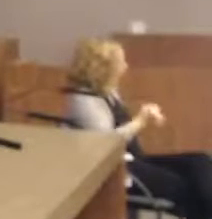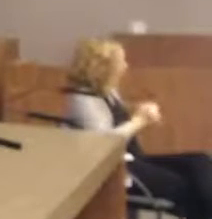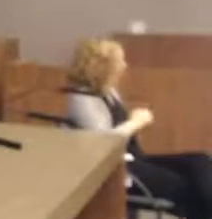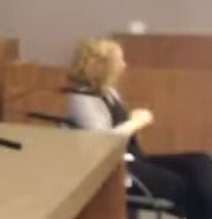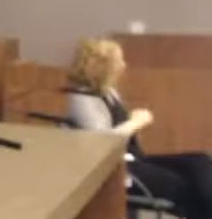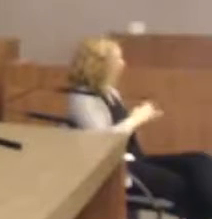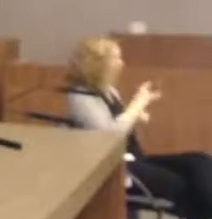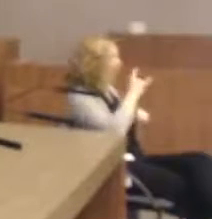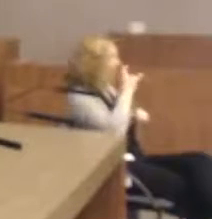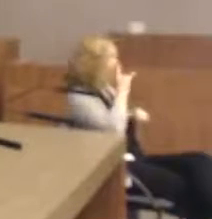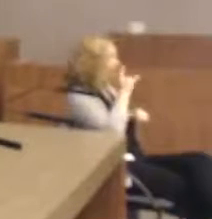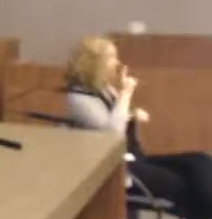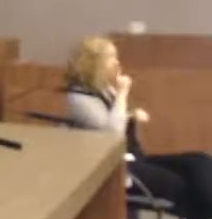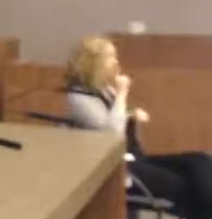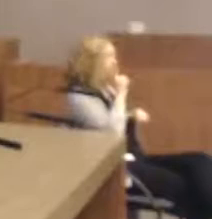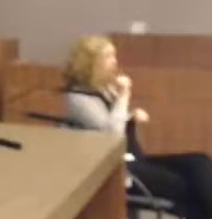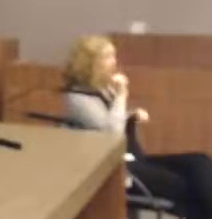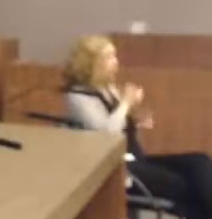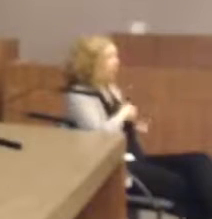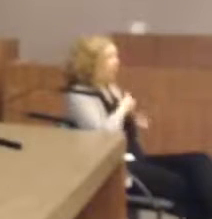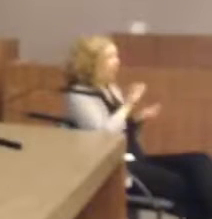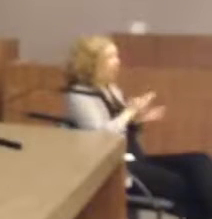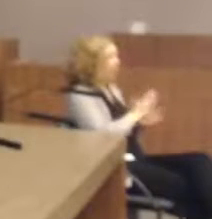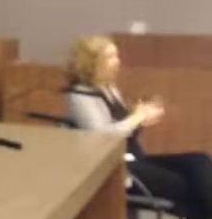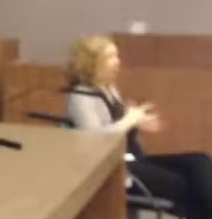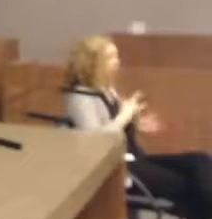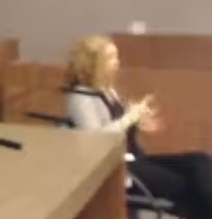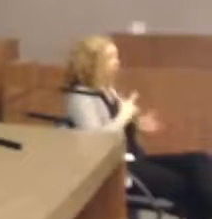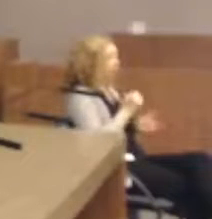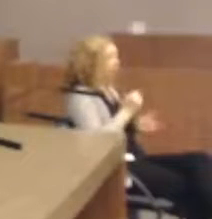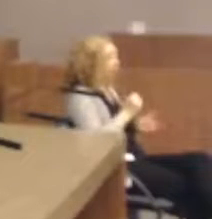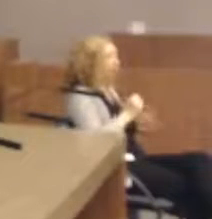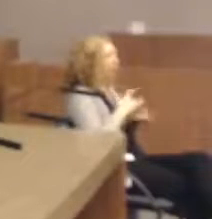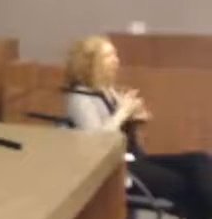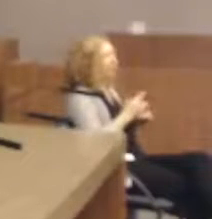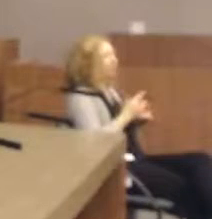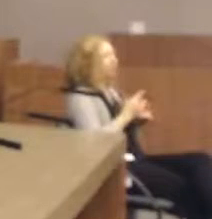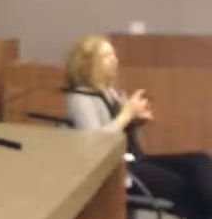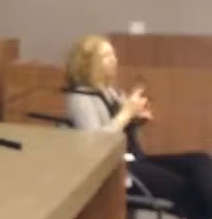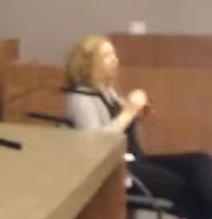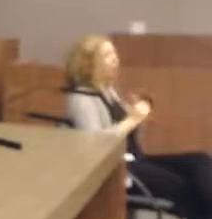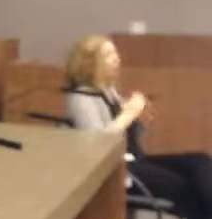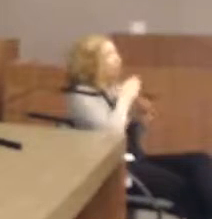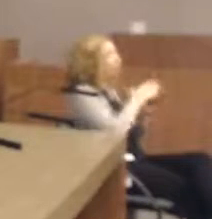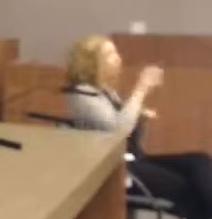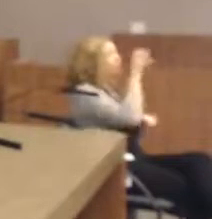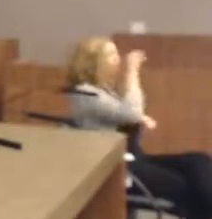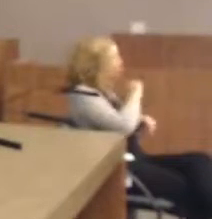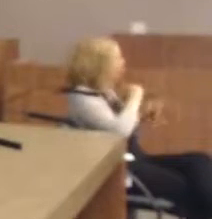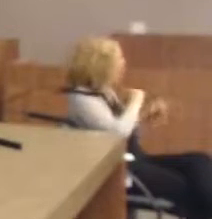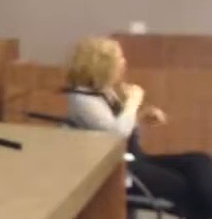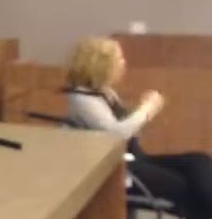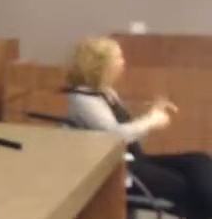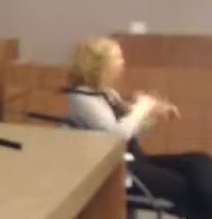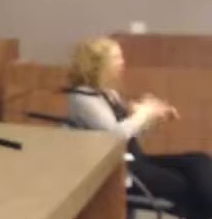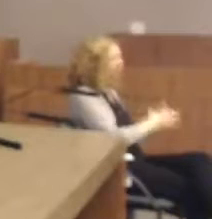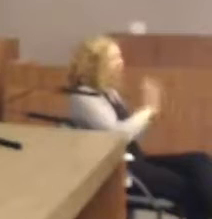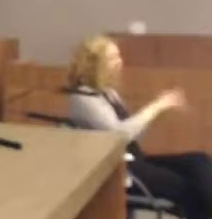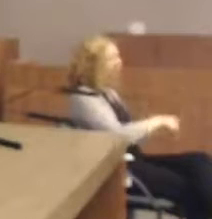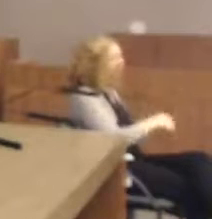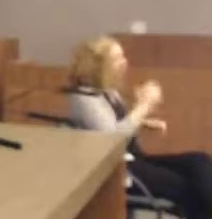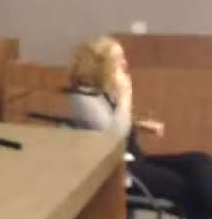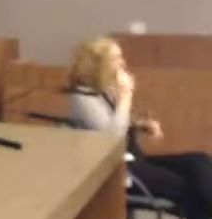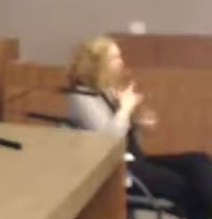don't express their feelings in the same way. So we tend to overestimate how well they're doing. And we tend to